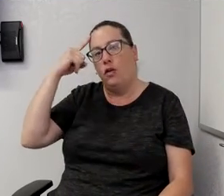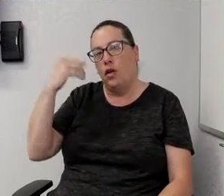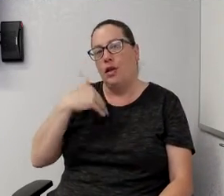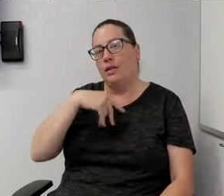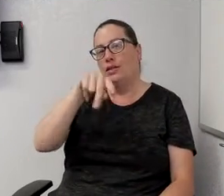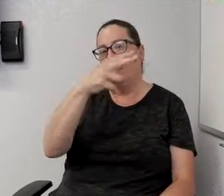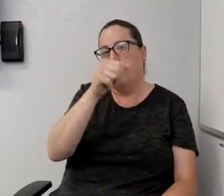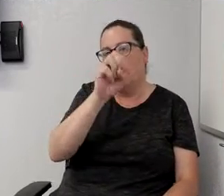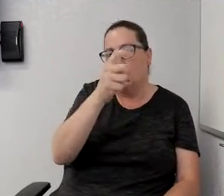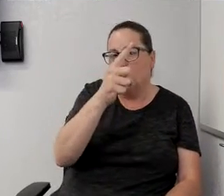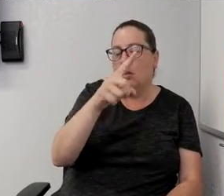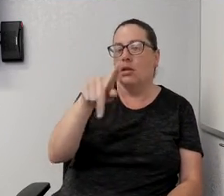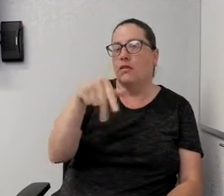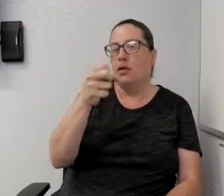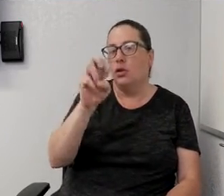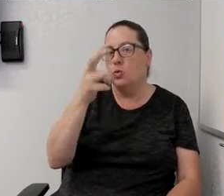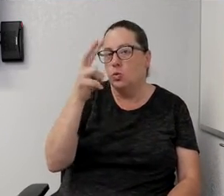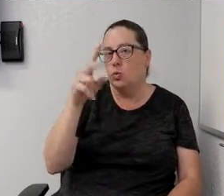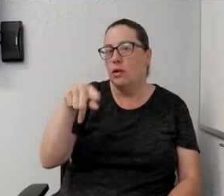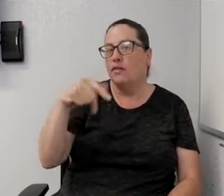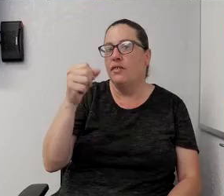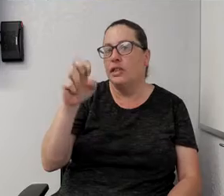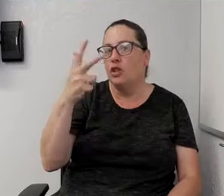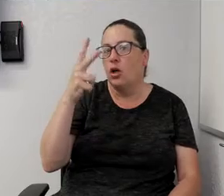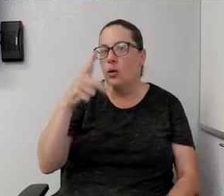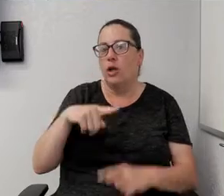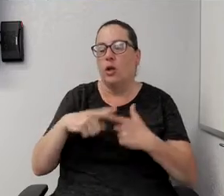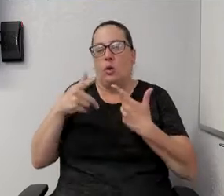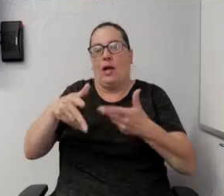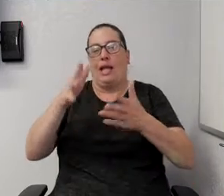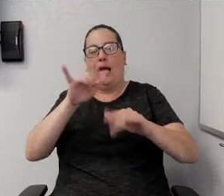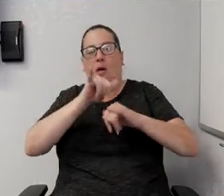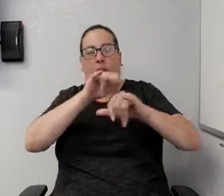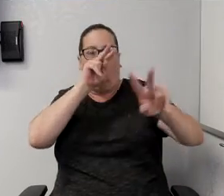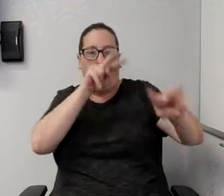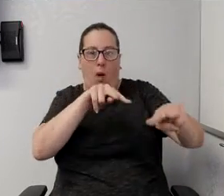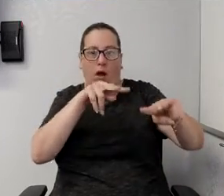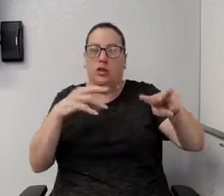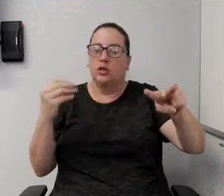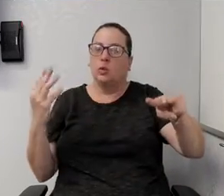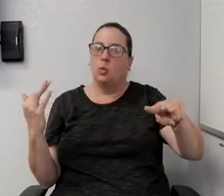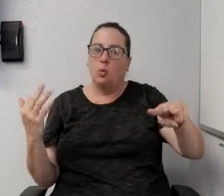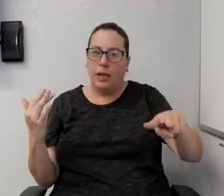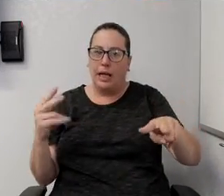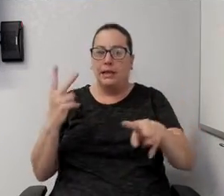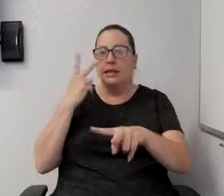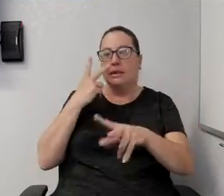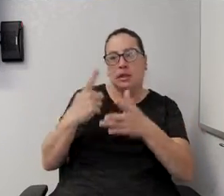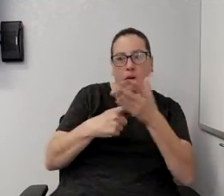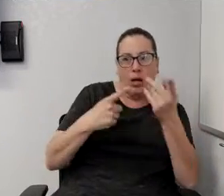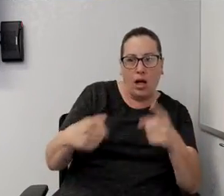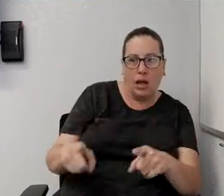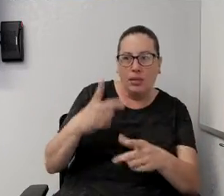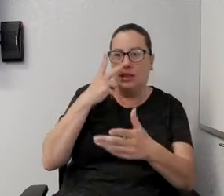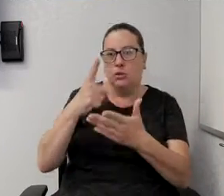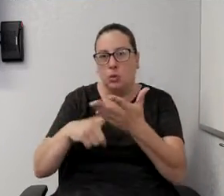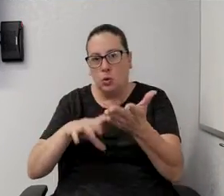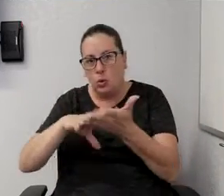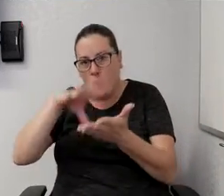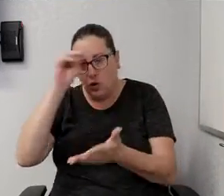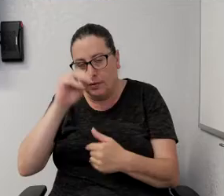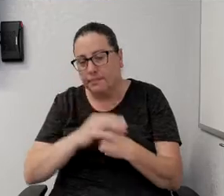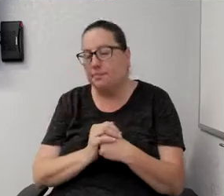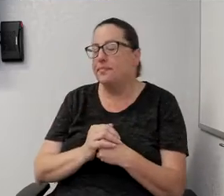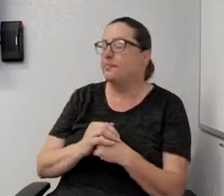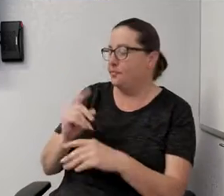2, phase 3, is to allow for that watch and wait, see what happens, see what you learn. And Right.